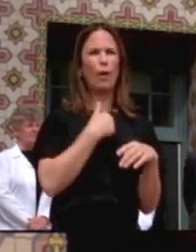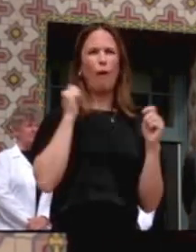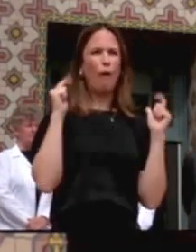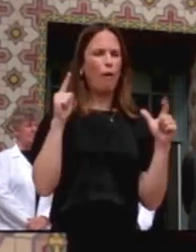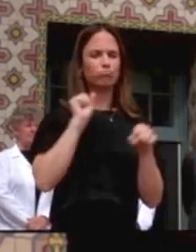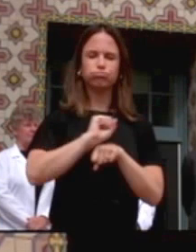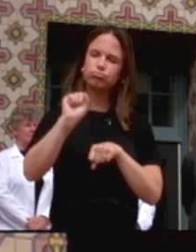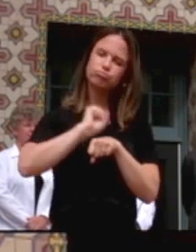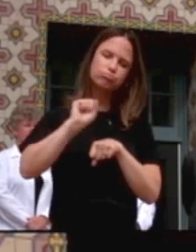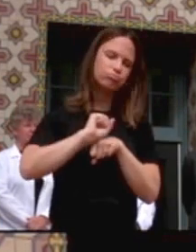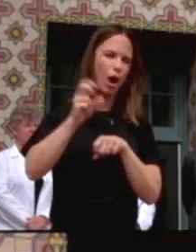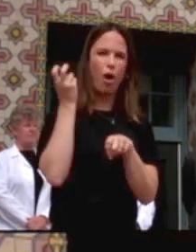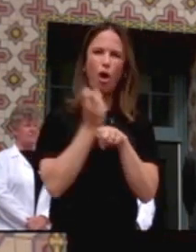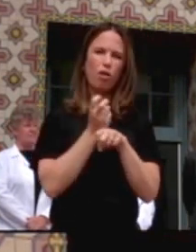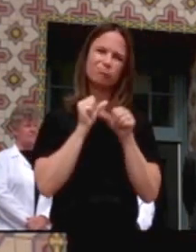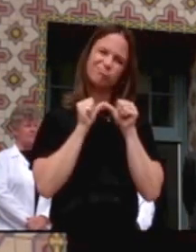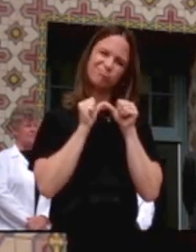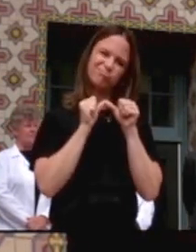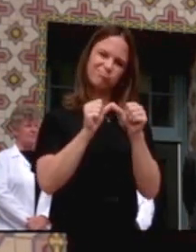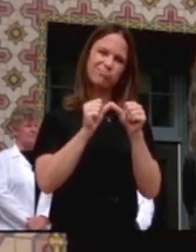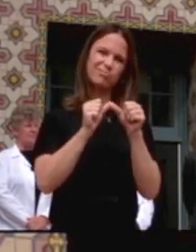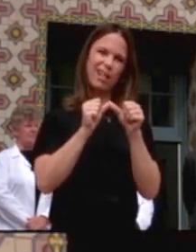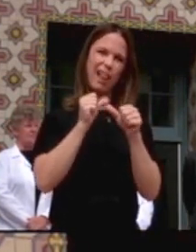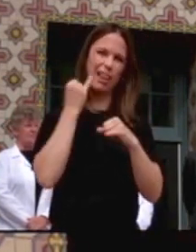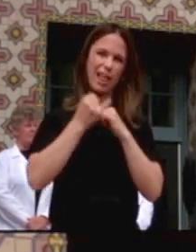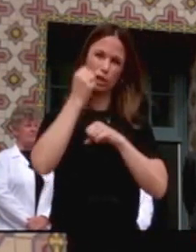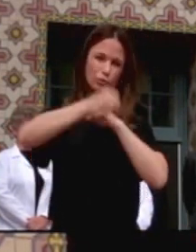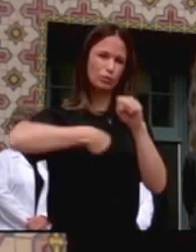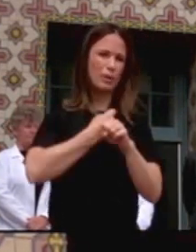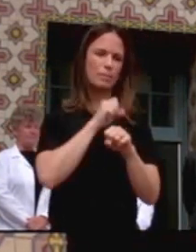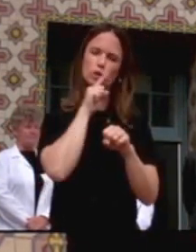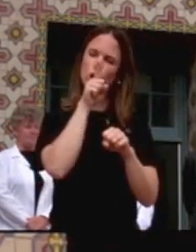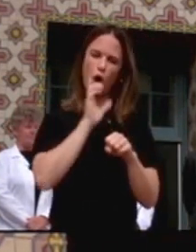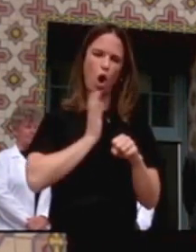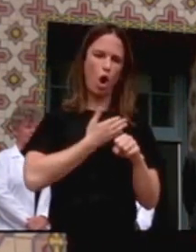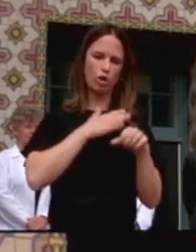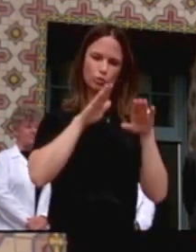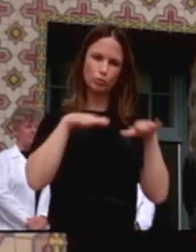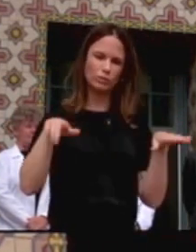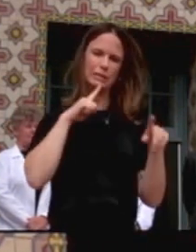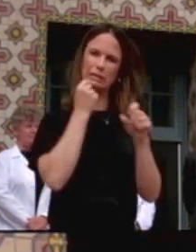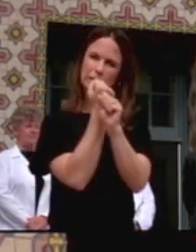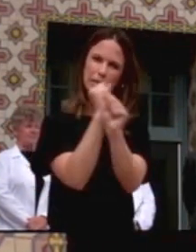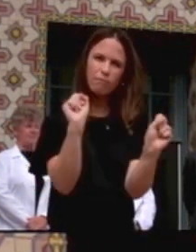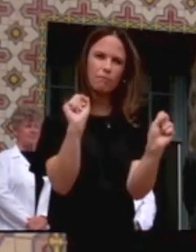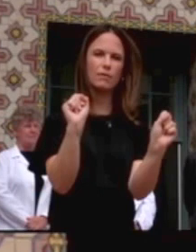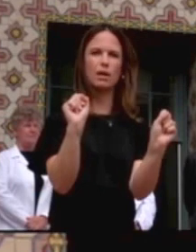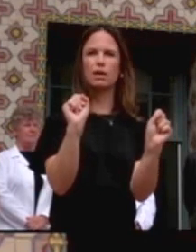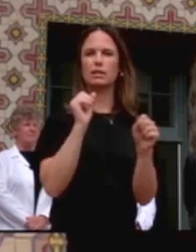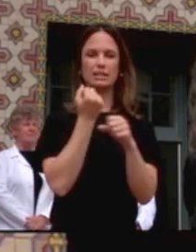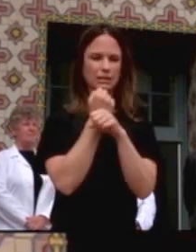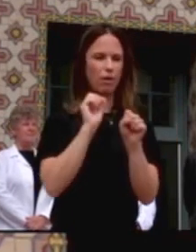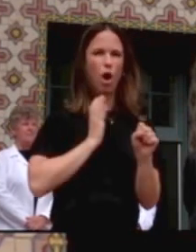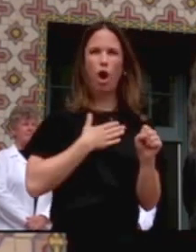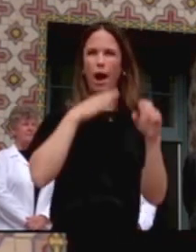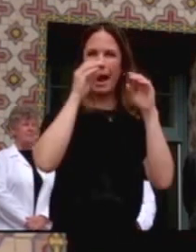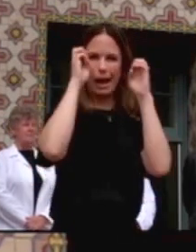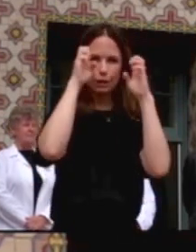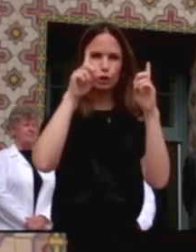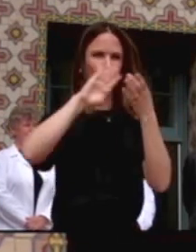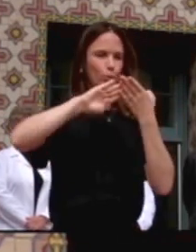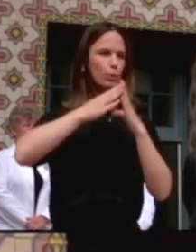worked very hard over the last year to ensure the safety of all. The safety of our education community has